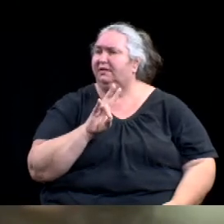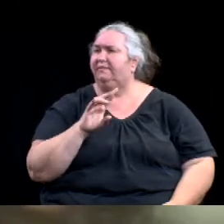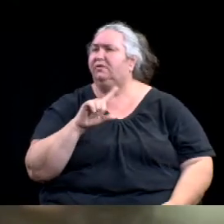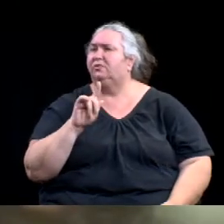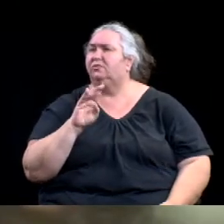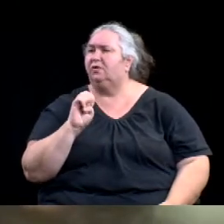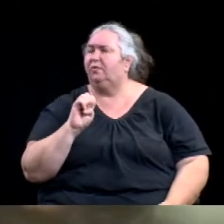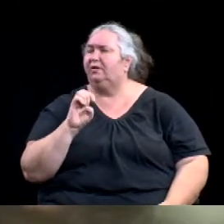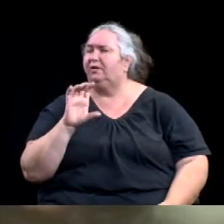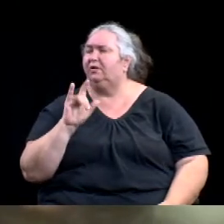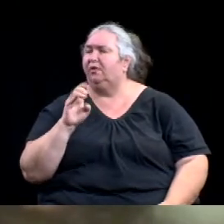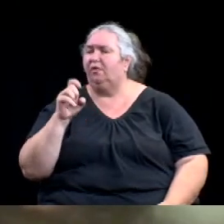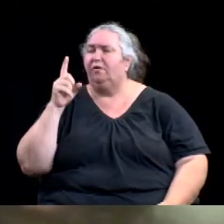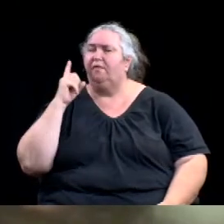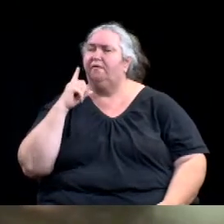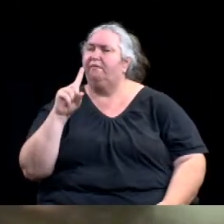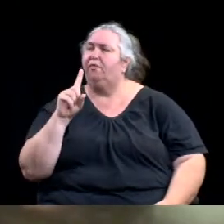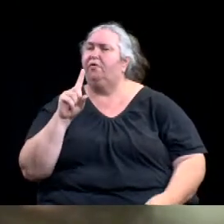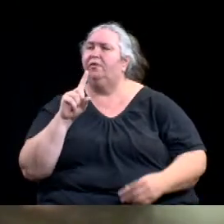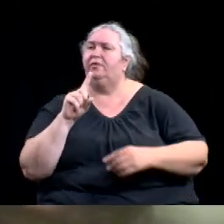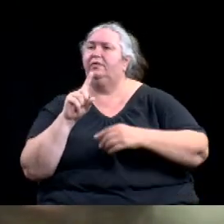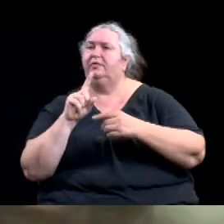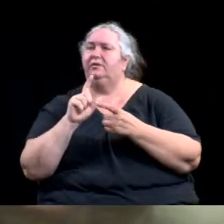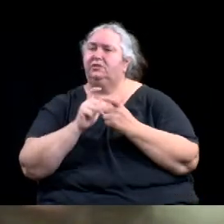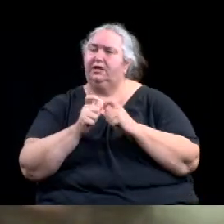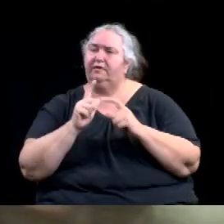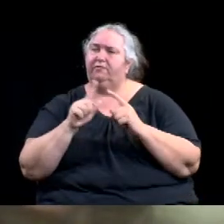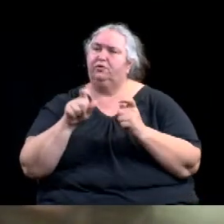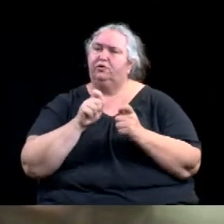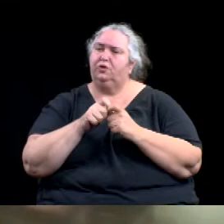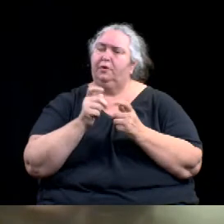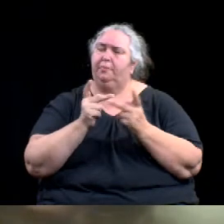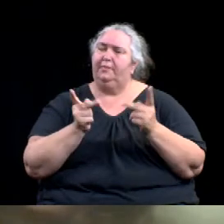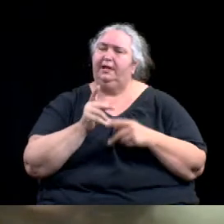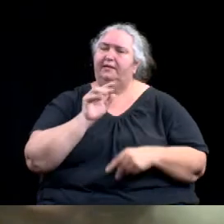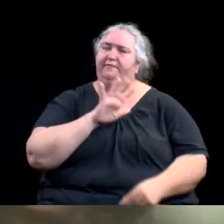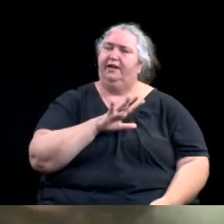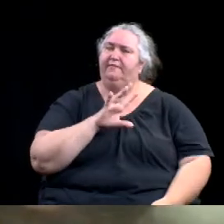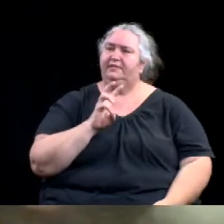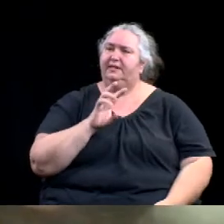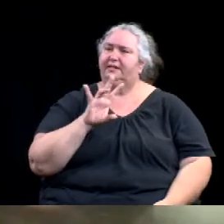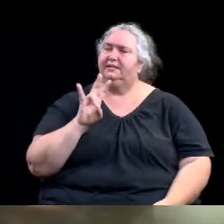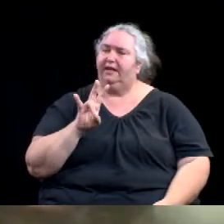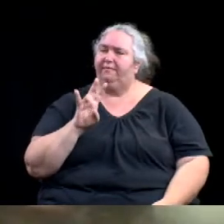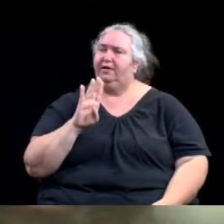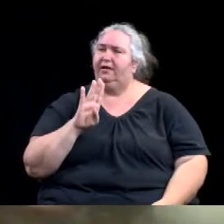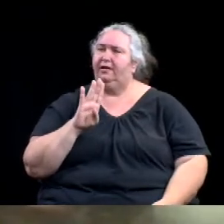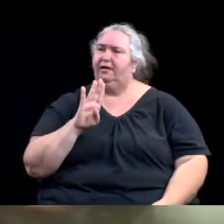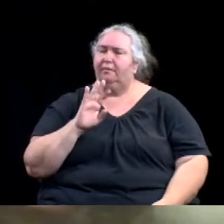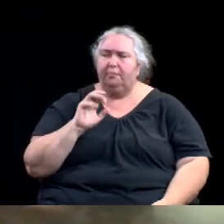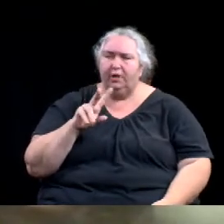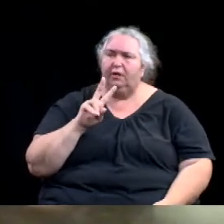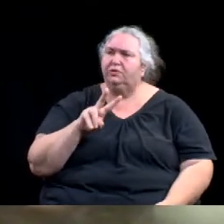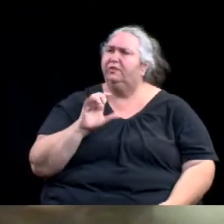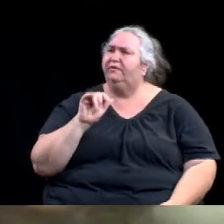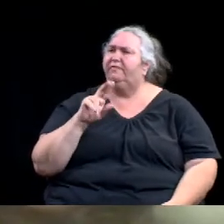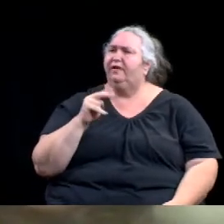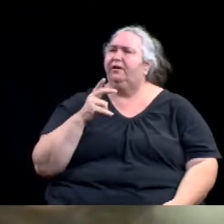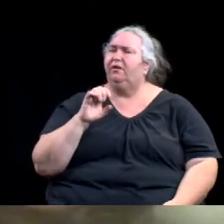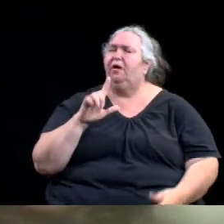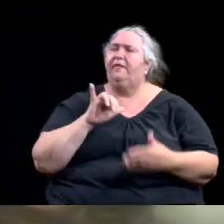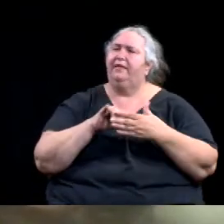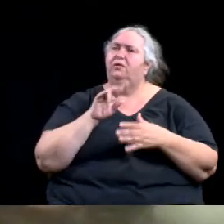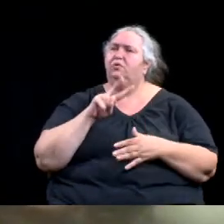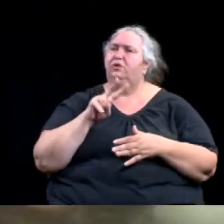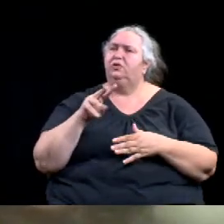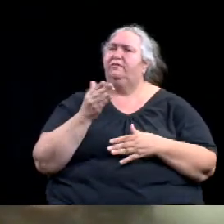Van Hall Addition, known as 2215 and 2217 Washington Avenue, shall be changed from C2 District Classification and become and be designated to